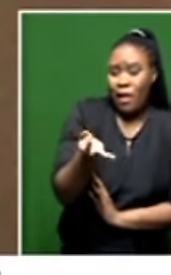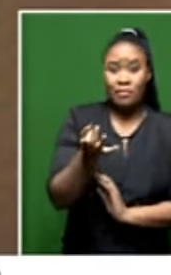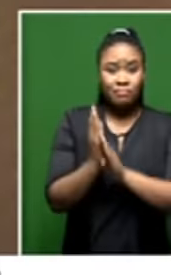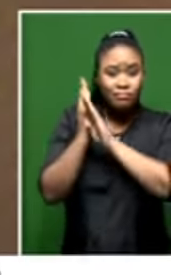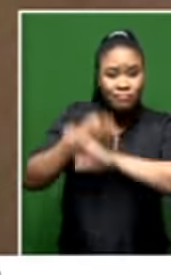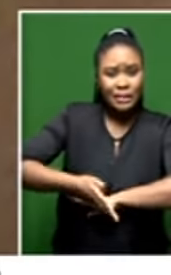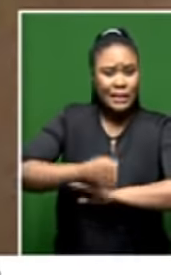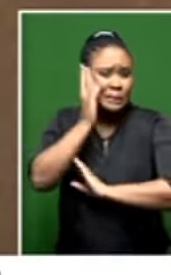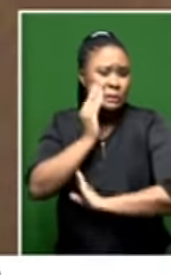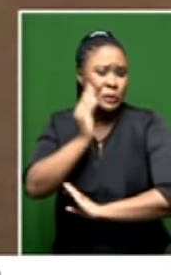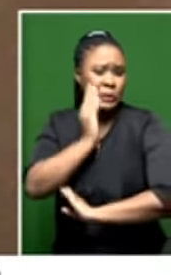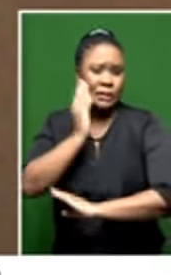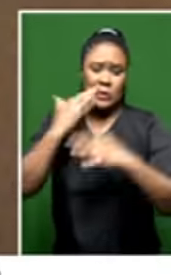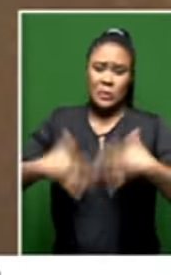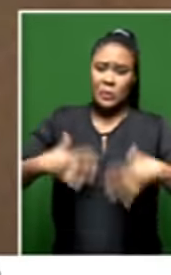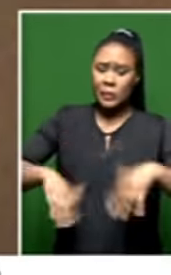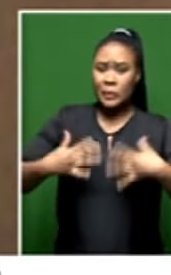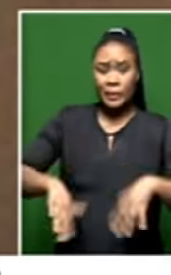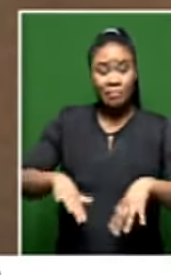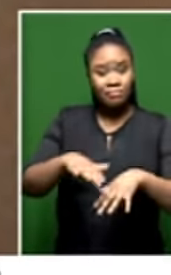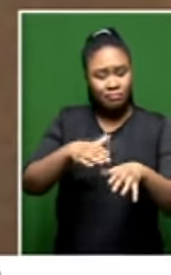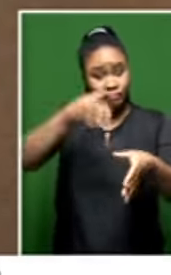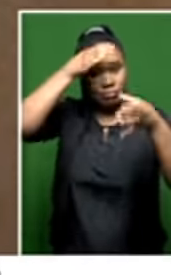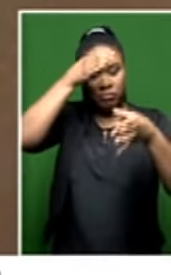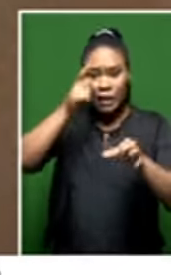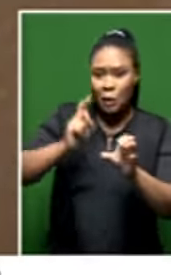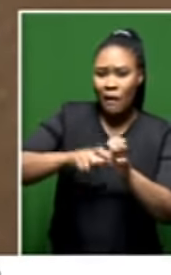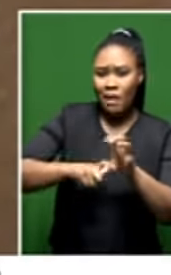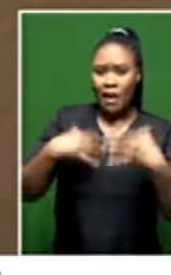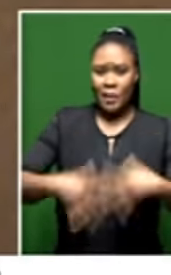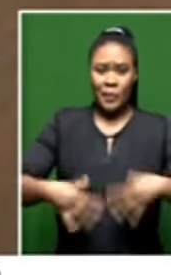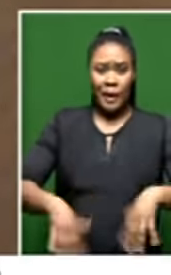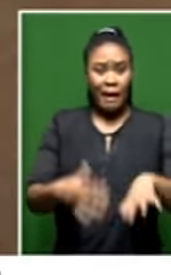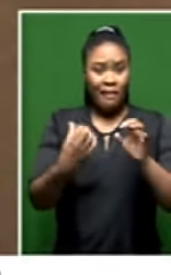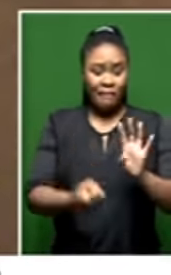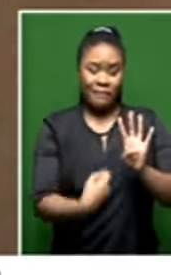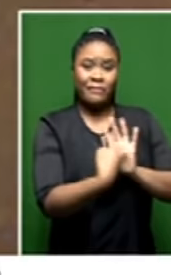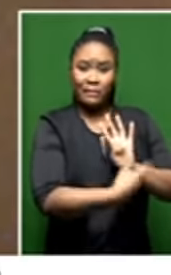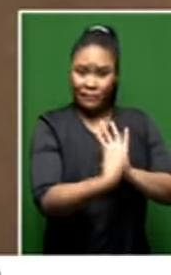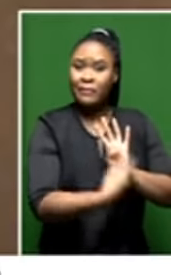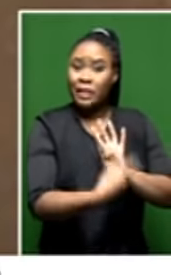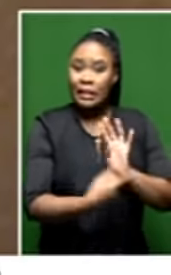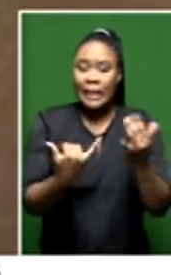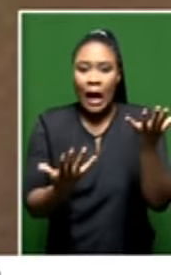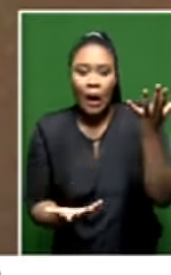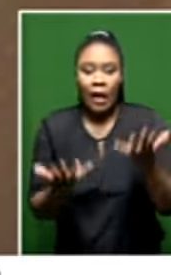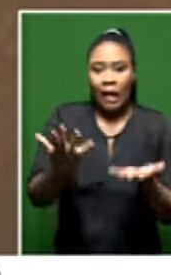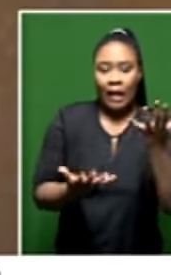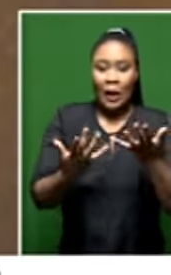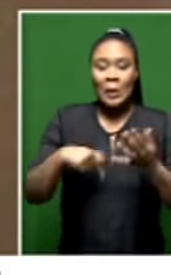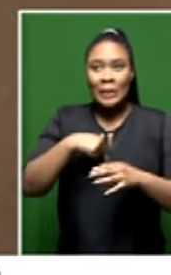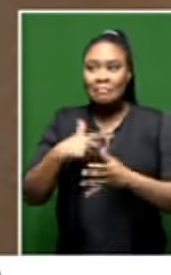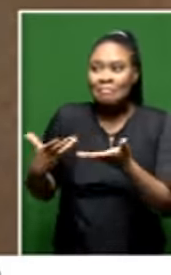records. All of them are ready to be Chief Justice. And the debate is really now on who amongst these